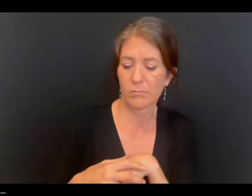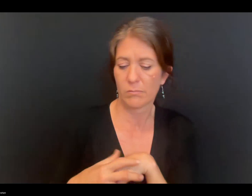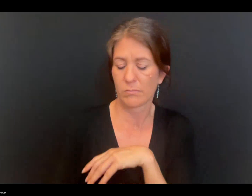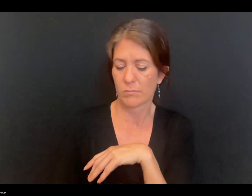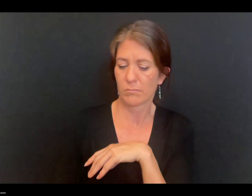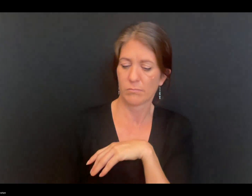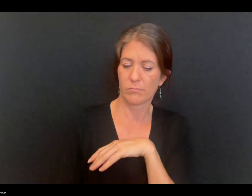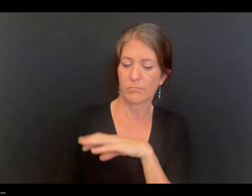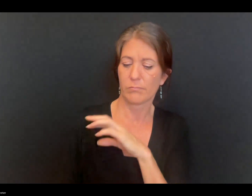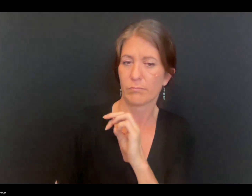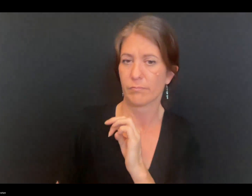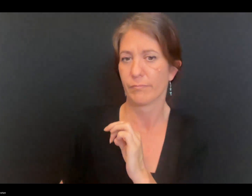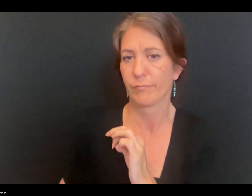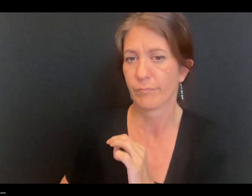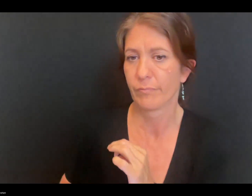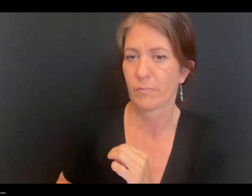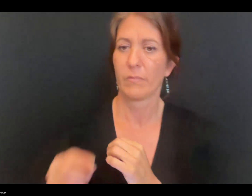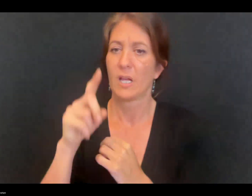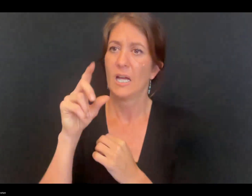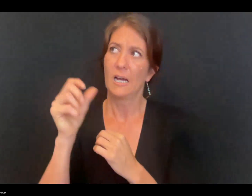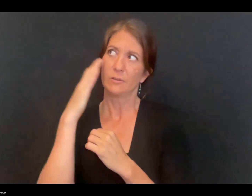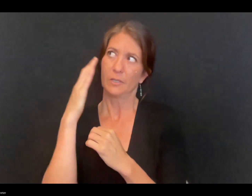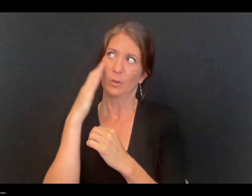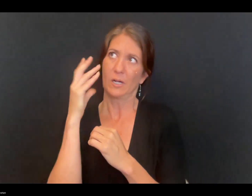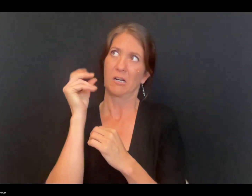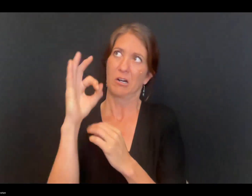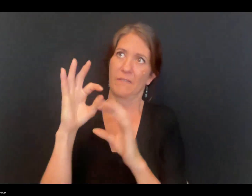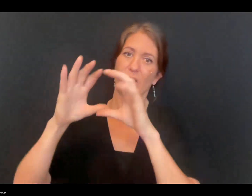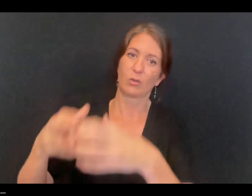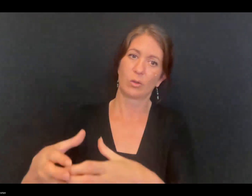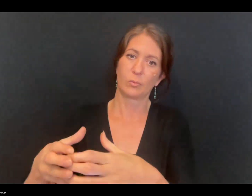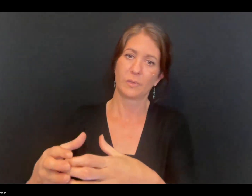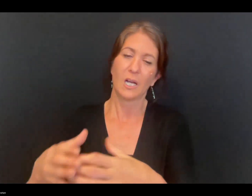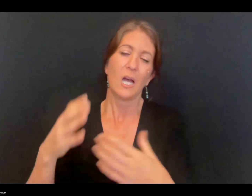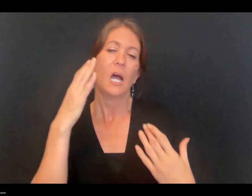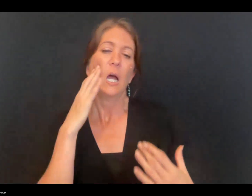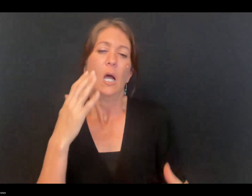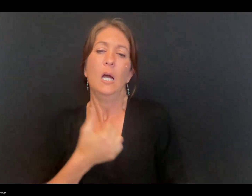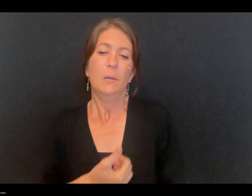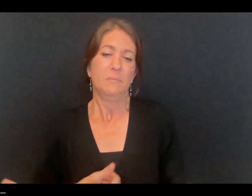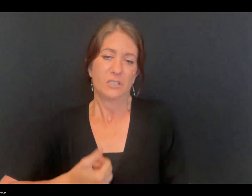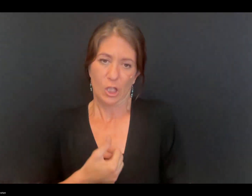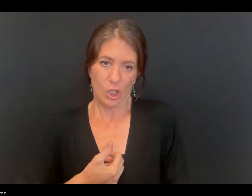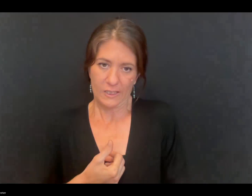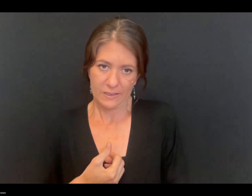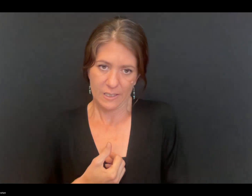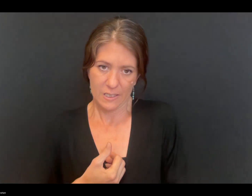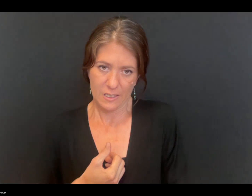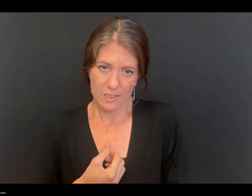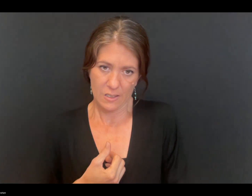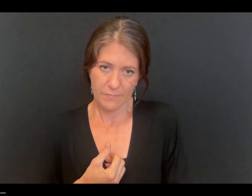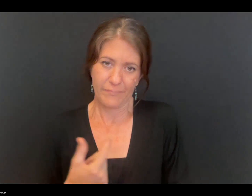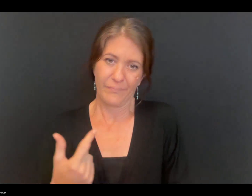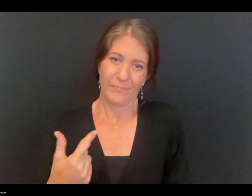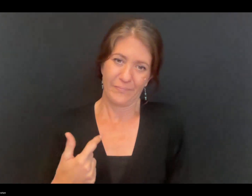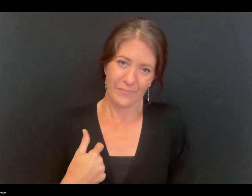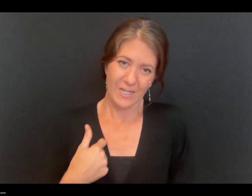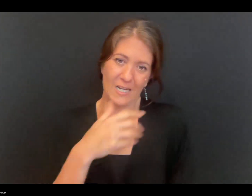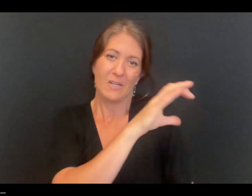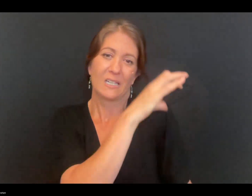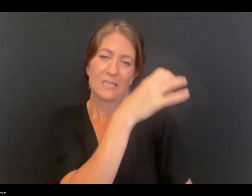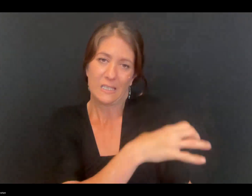to always be aware of the population that we're working with. And I'm sorry, I am most definitely I'm a clinical master's level social